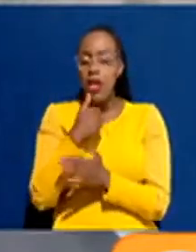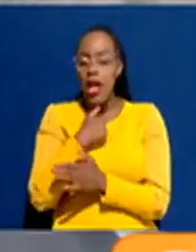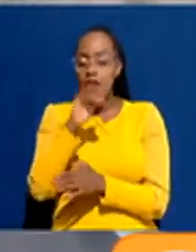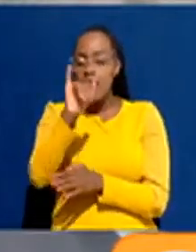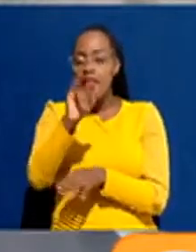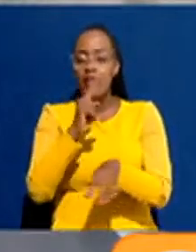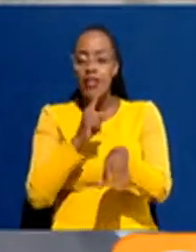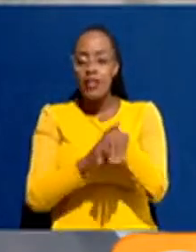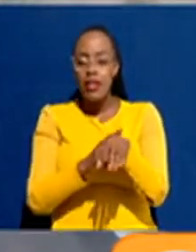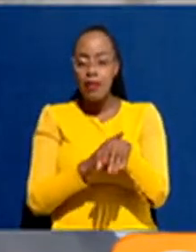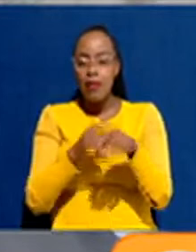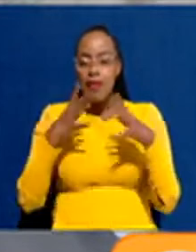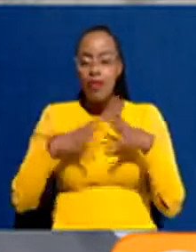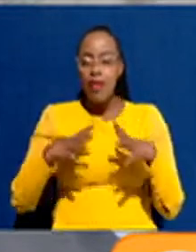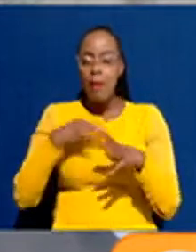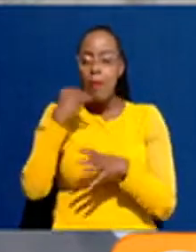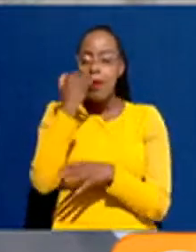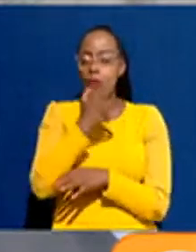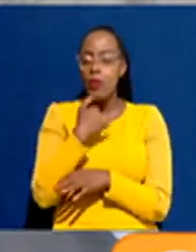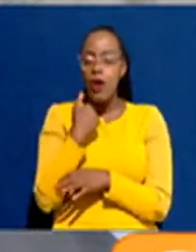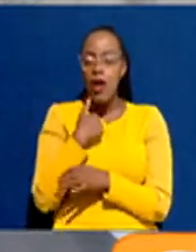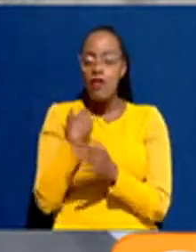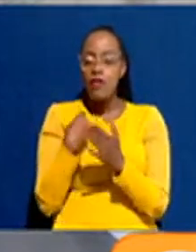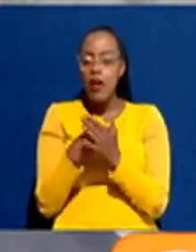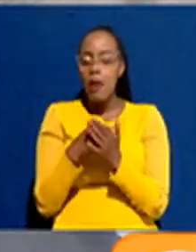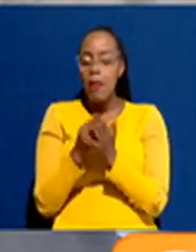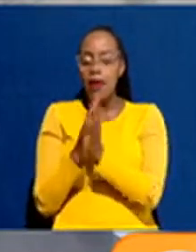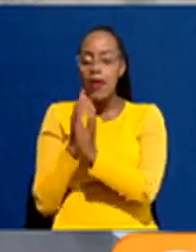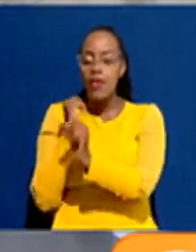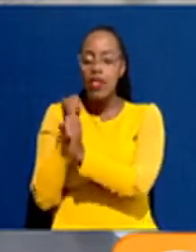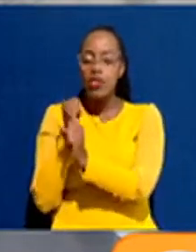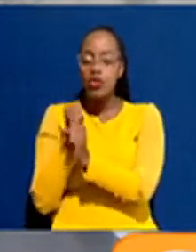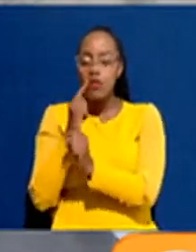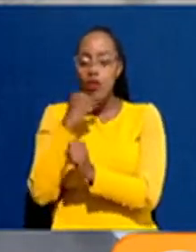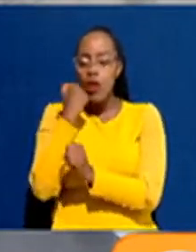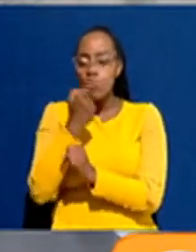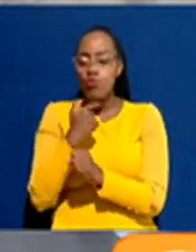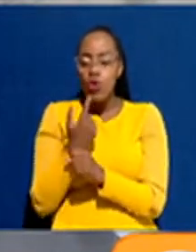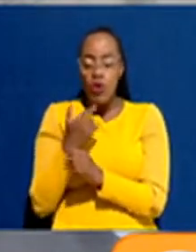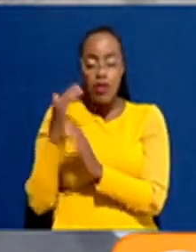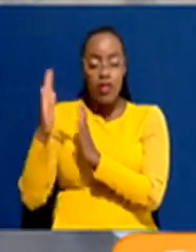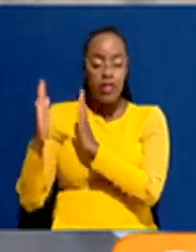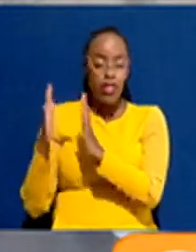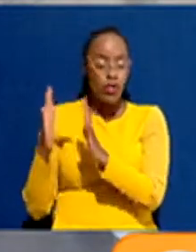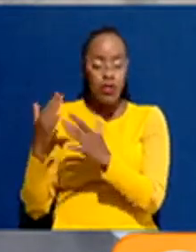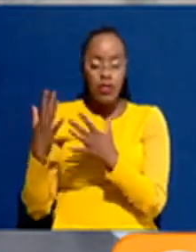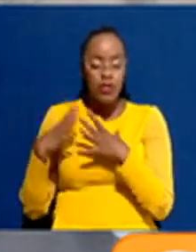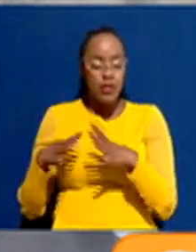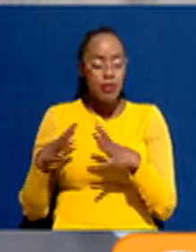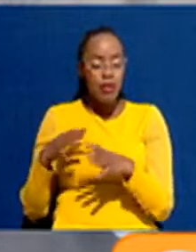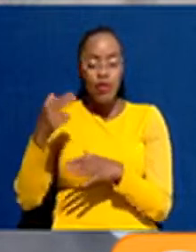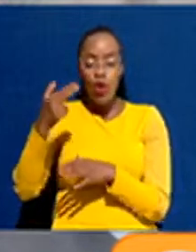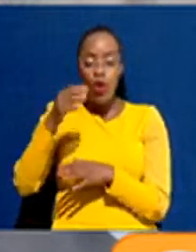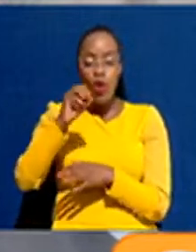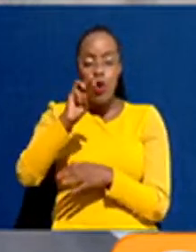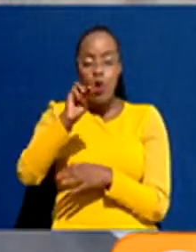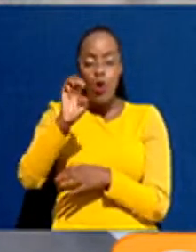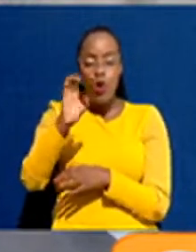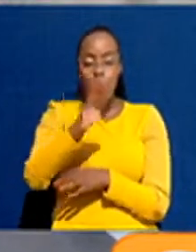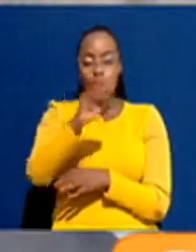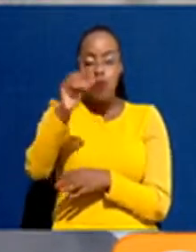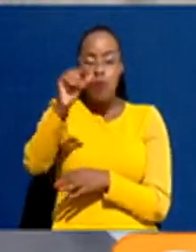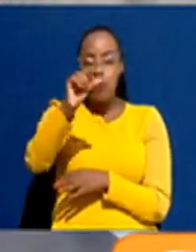time, the people who seemed to have money and the jobs were the home guards. So they could